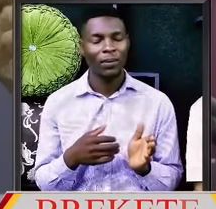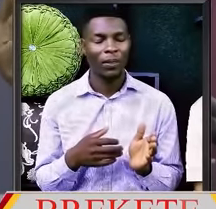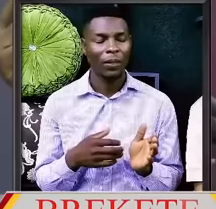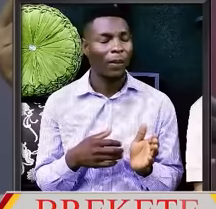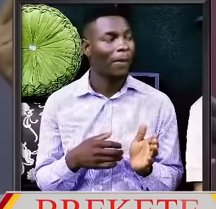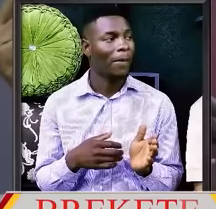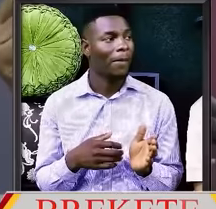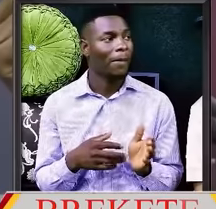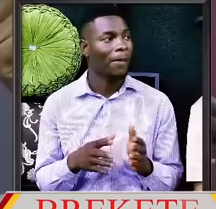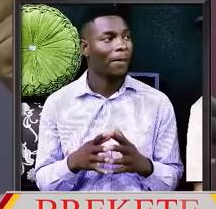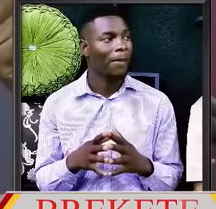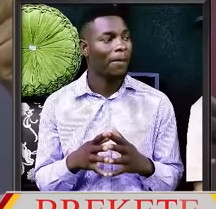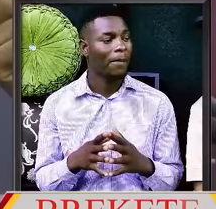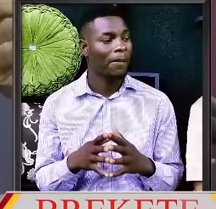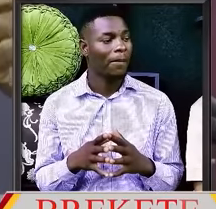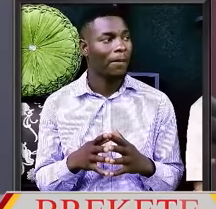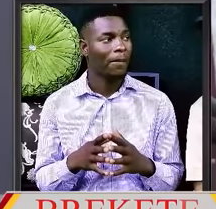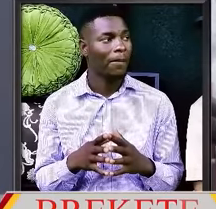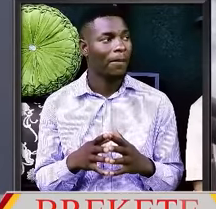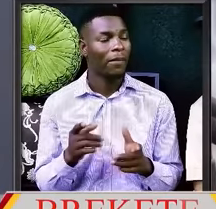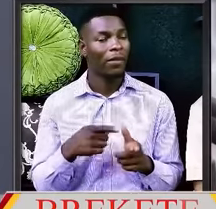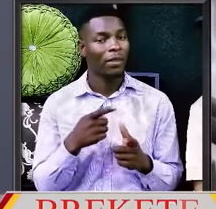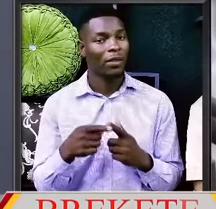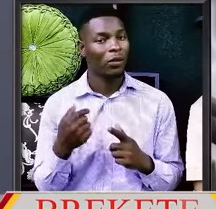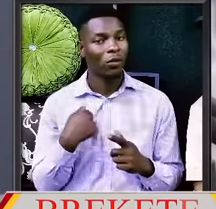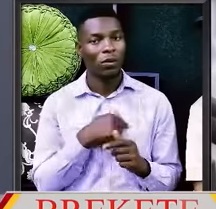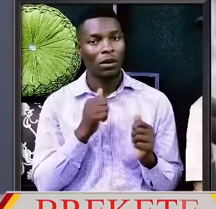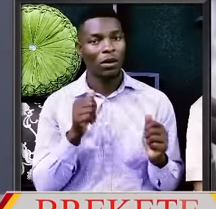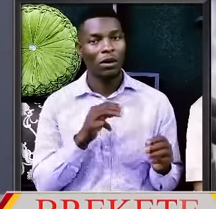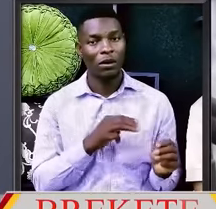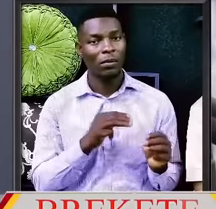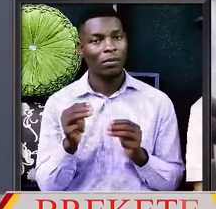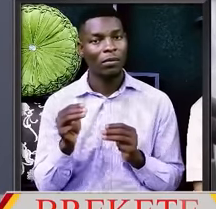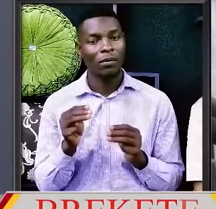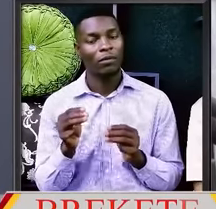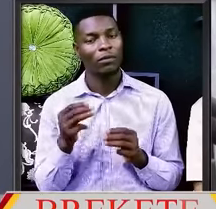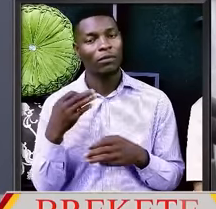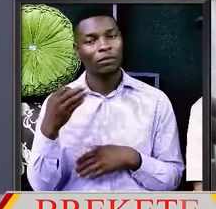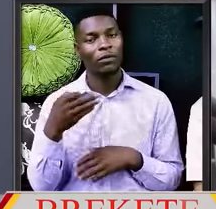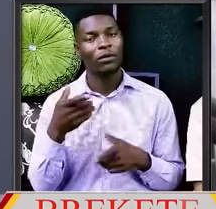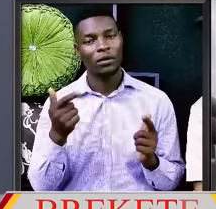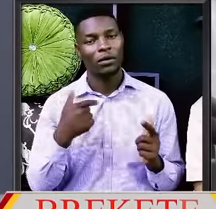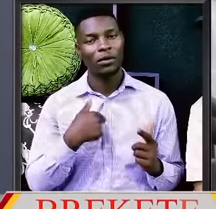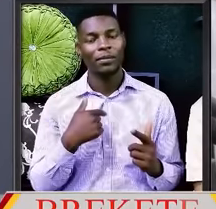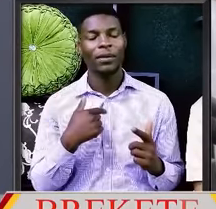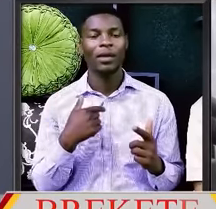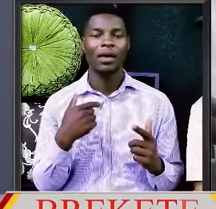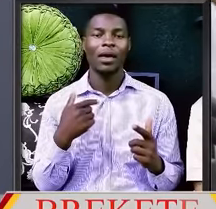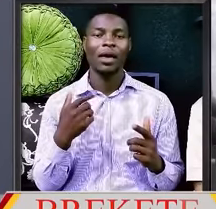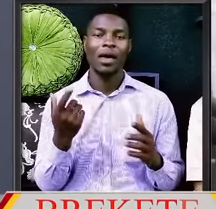president, please. Okay. So then we can move forward. Okay, make her apply mediation. Thank you so much. That's just it.